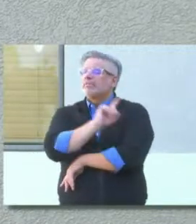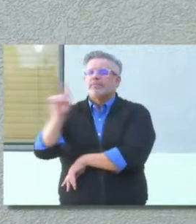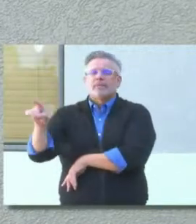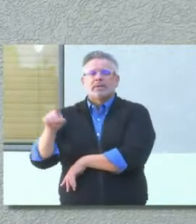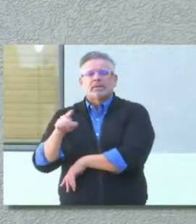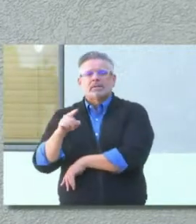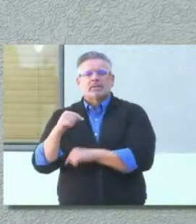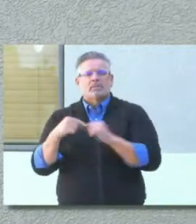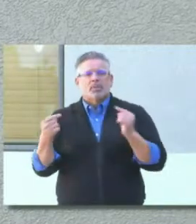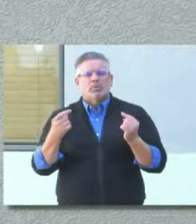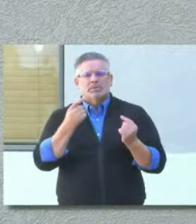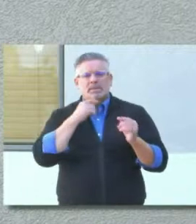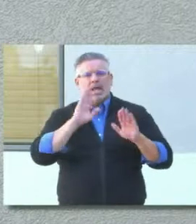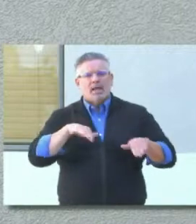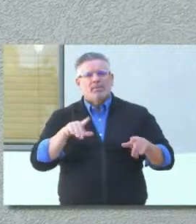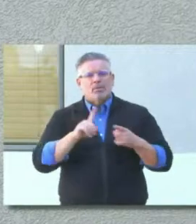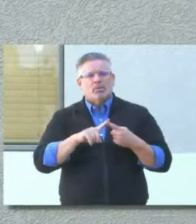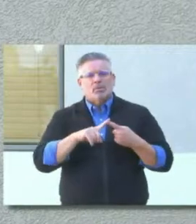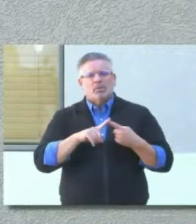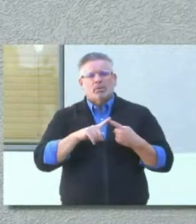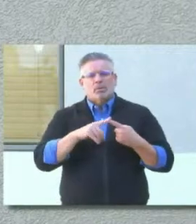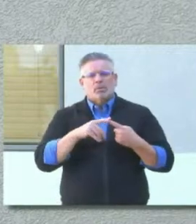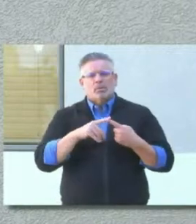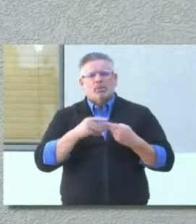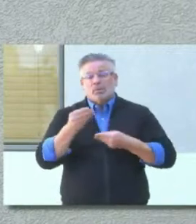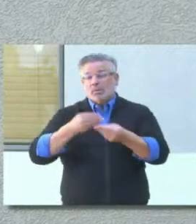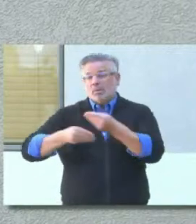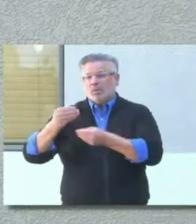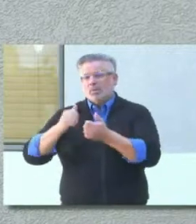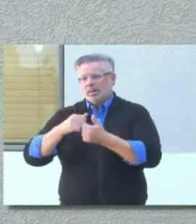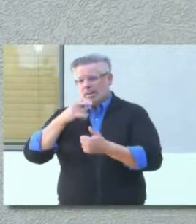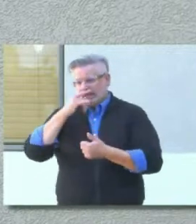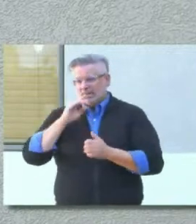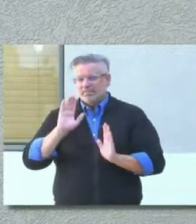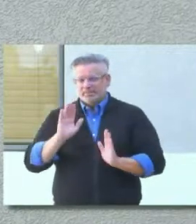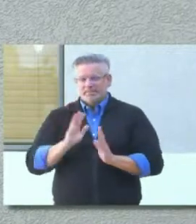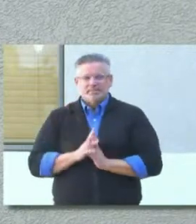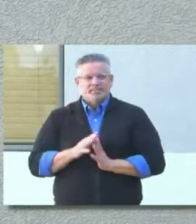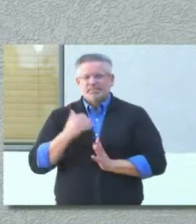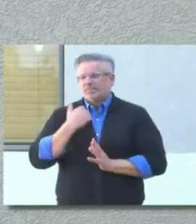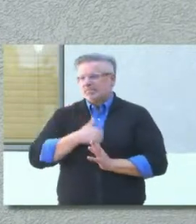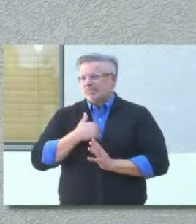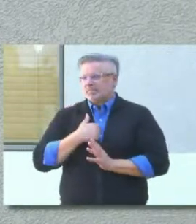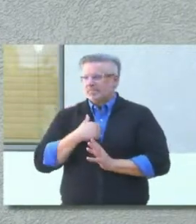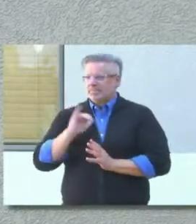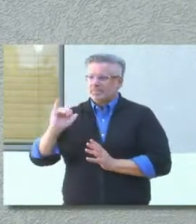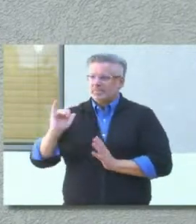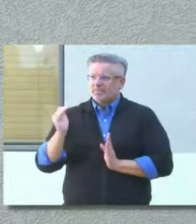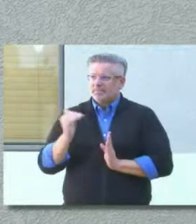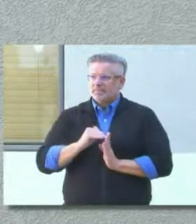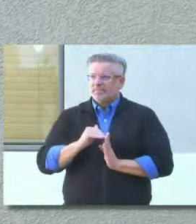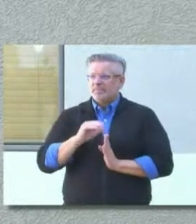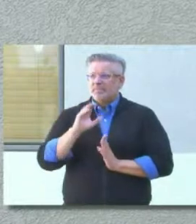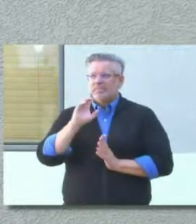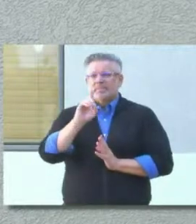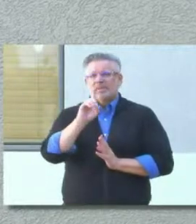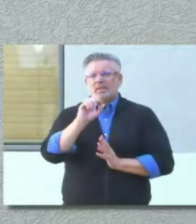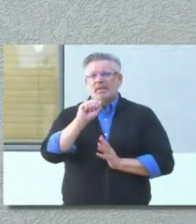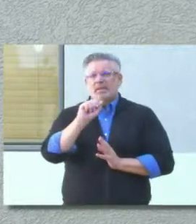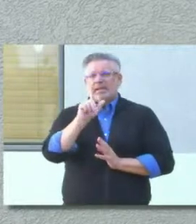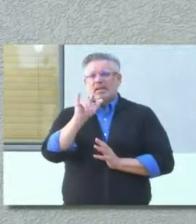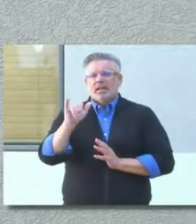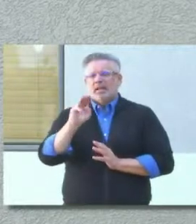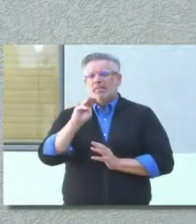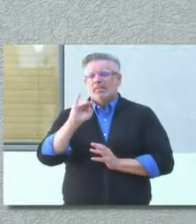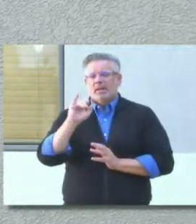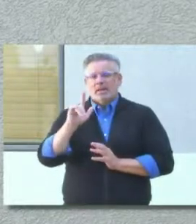to what you said, having to go trick-or-treating with your kids. And I'm sorry, the source for that again? It's the Daily Mail. The Daily